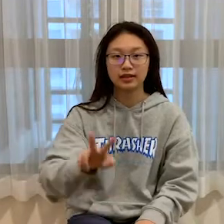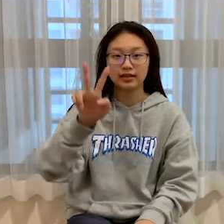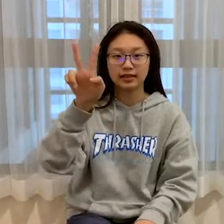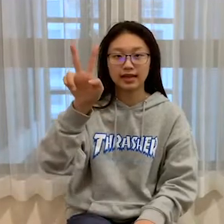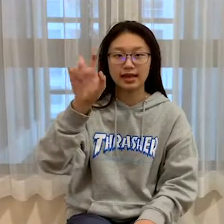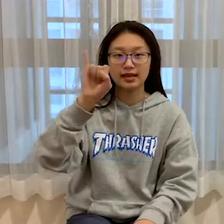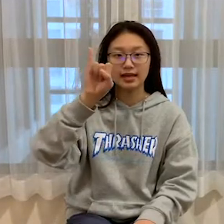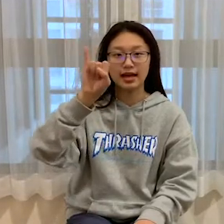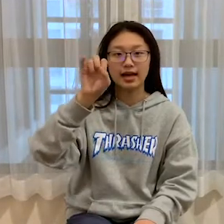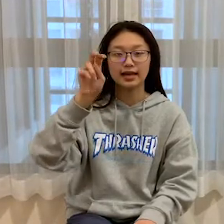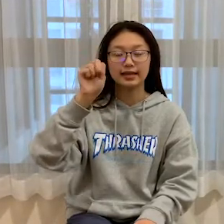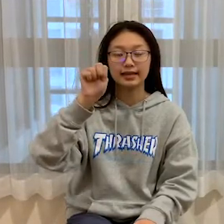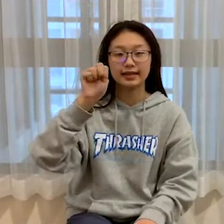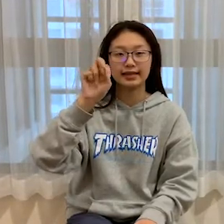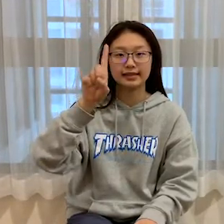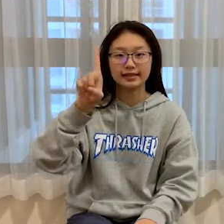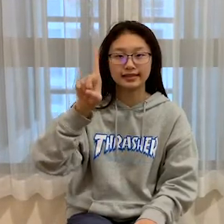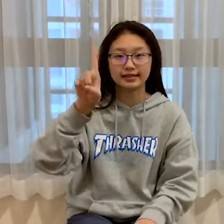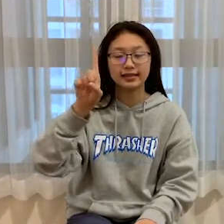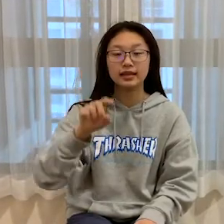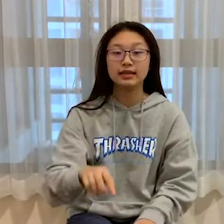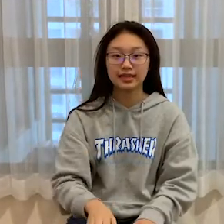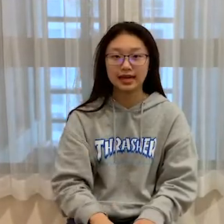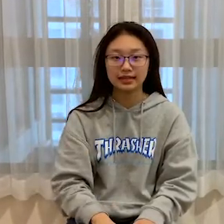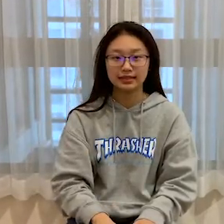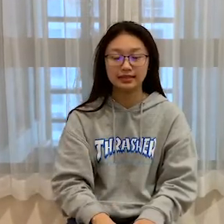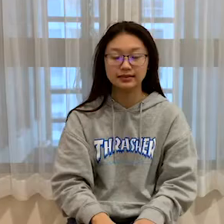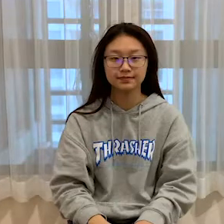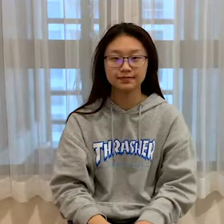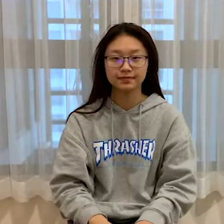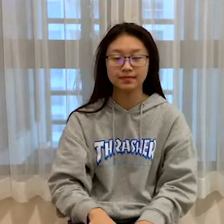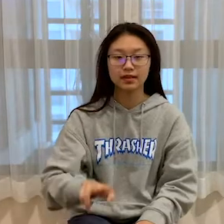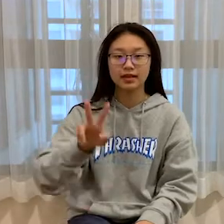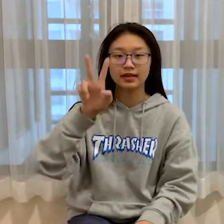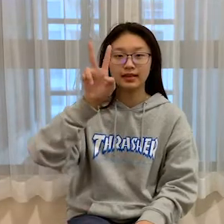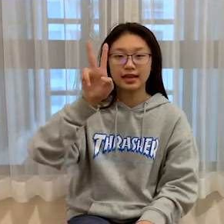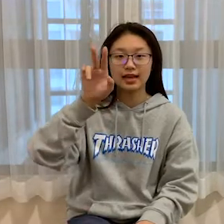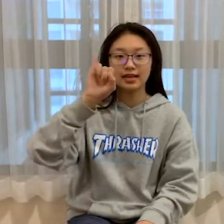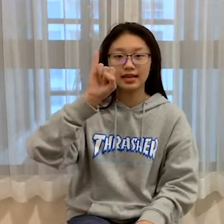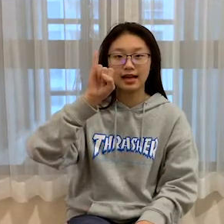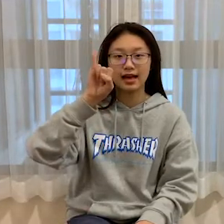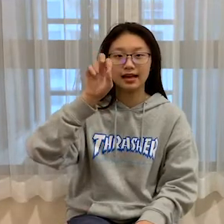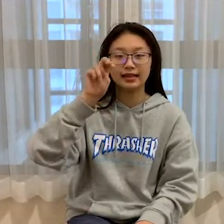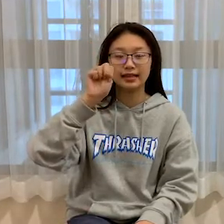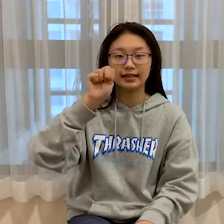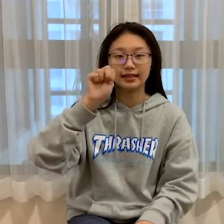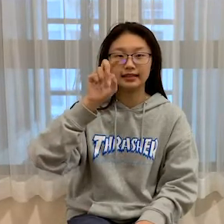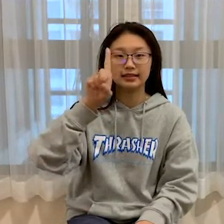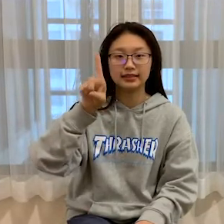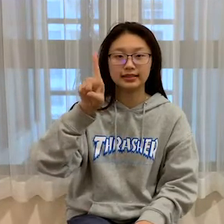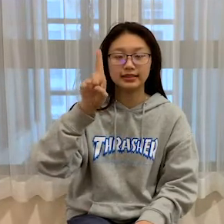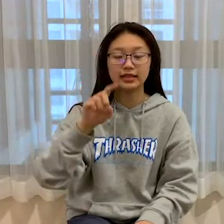noun, benevolence. Shen liang means kindness, gentleness. It can also be used as a